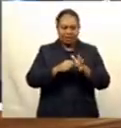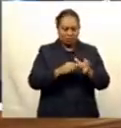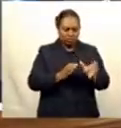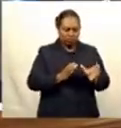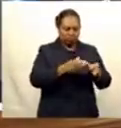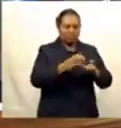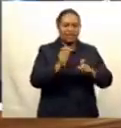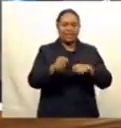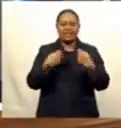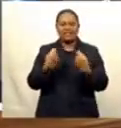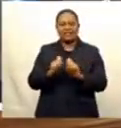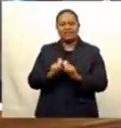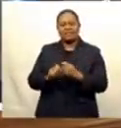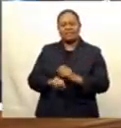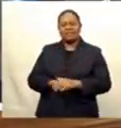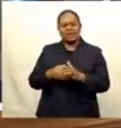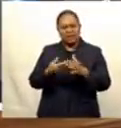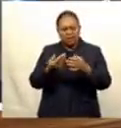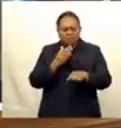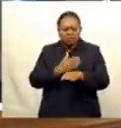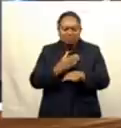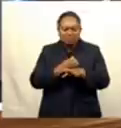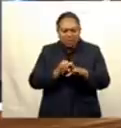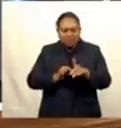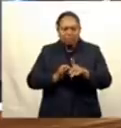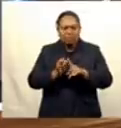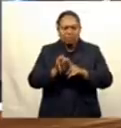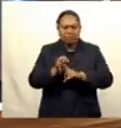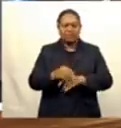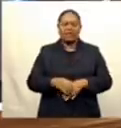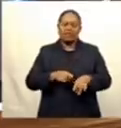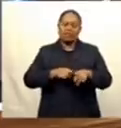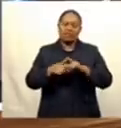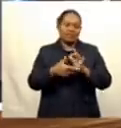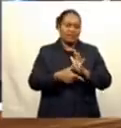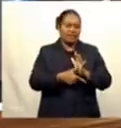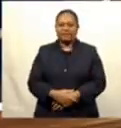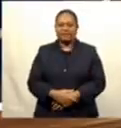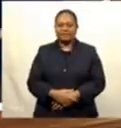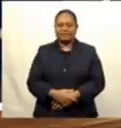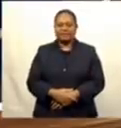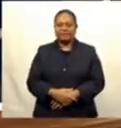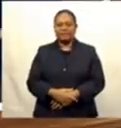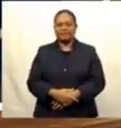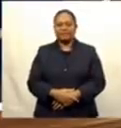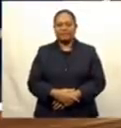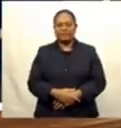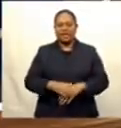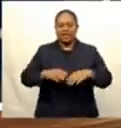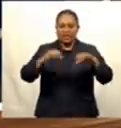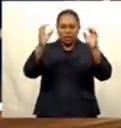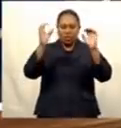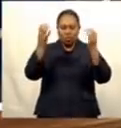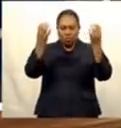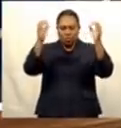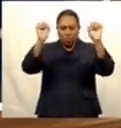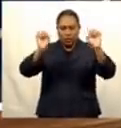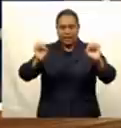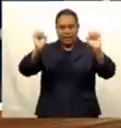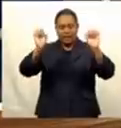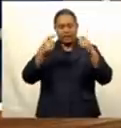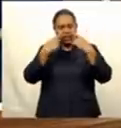At the moment, work is in progress to have our team based in Australia before their trip to England. Weightlifting Fiji has seen great